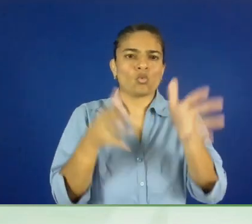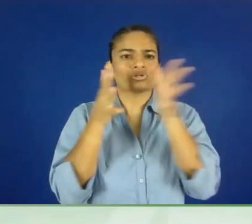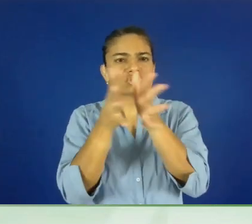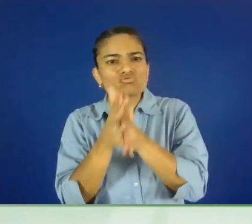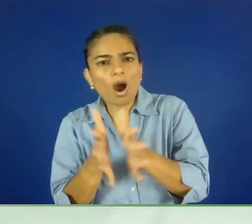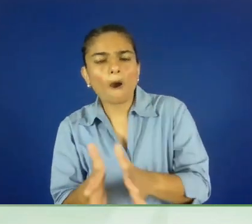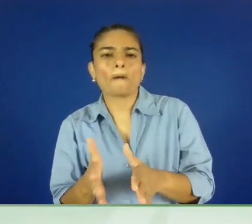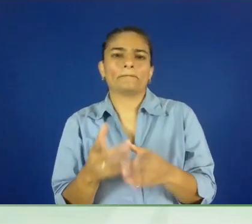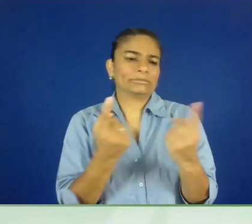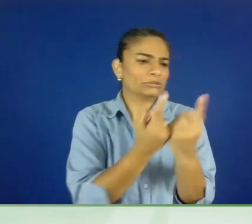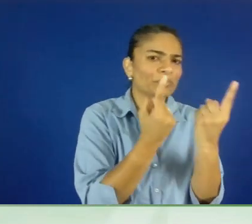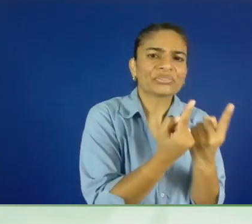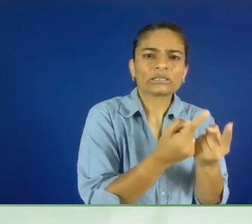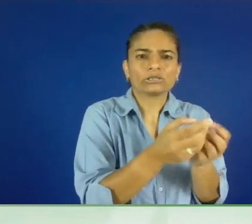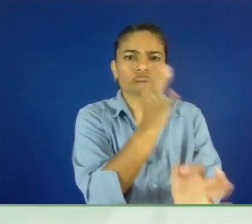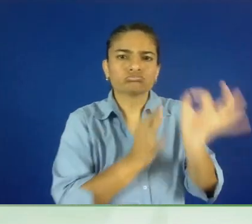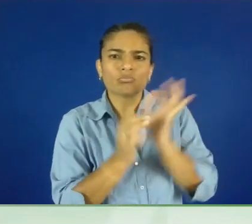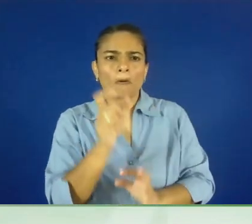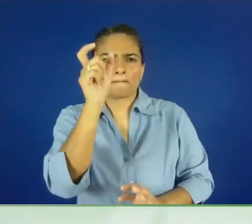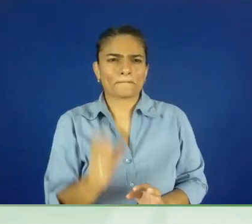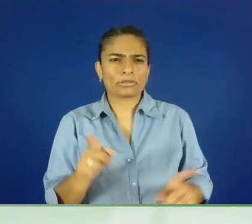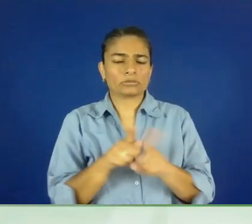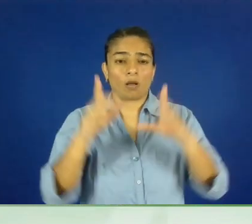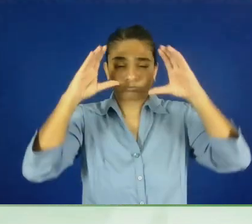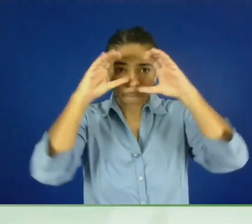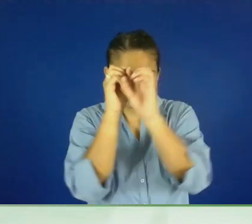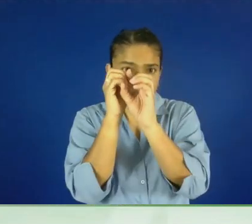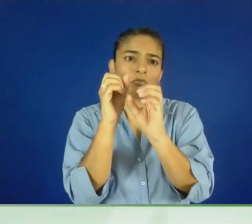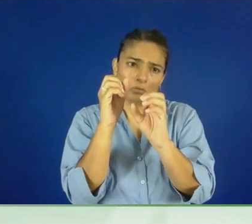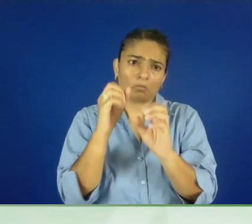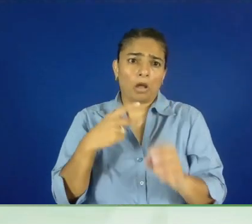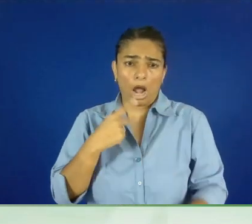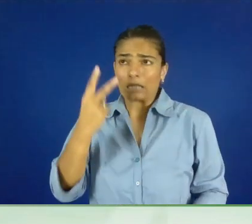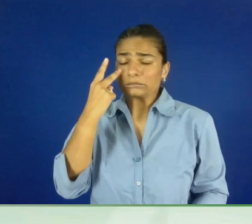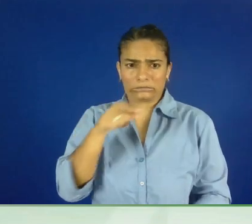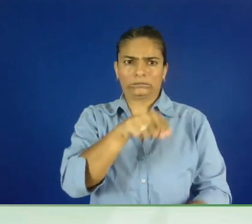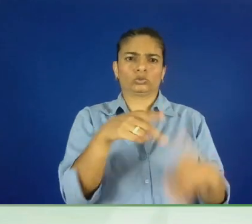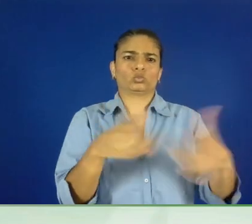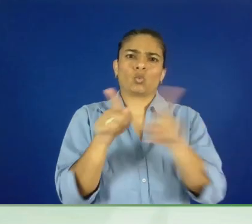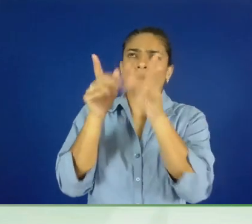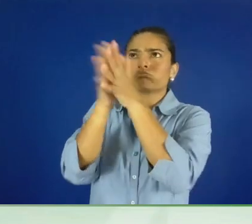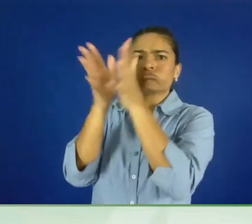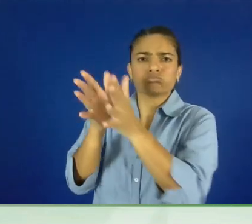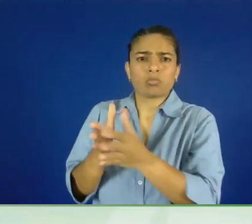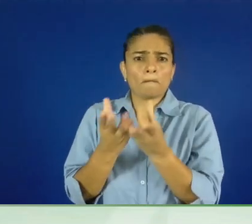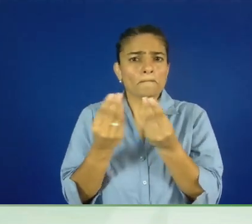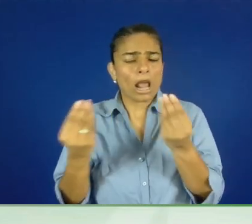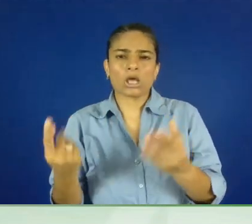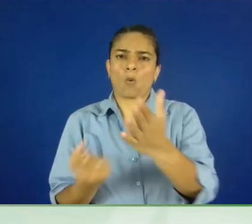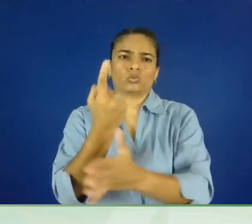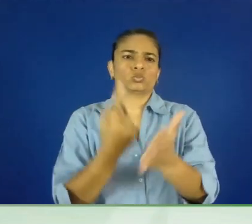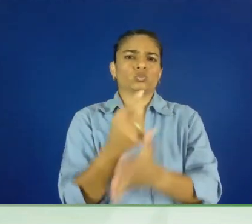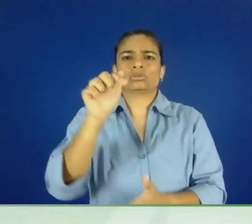for a person with low vision. So I think from that perspective, there are lots of opportunities in AI in the workplace. And if we look